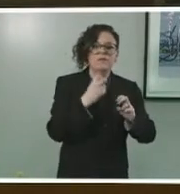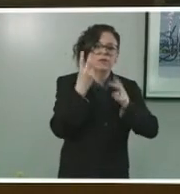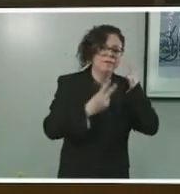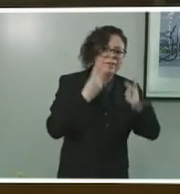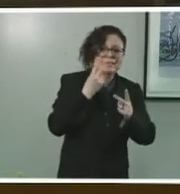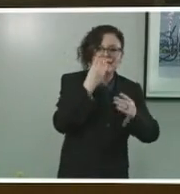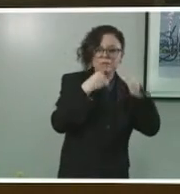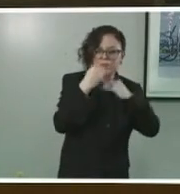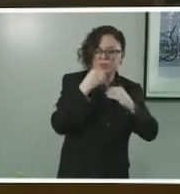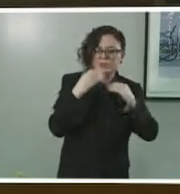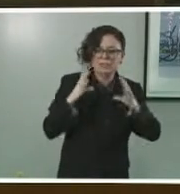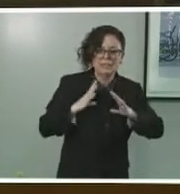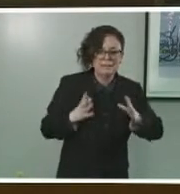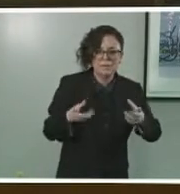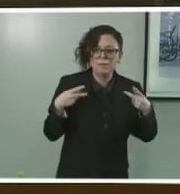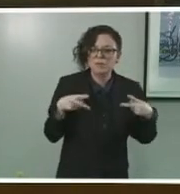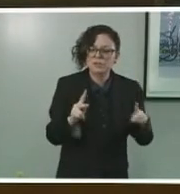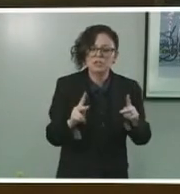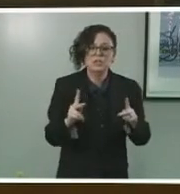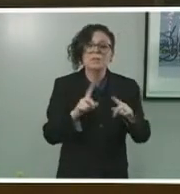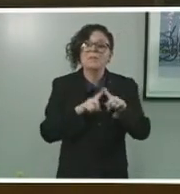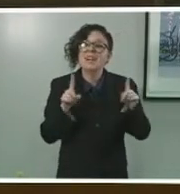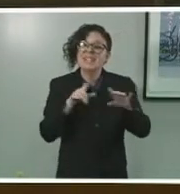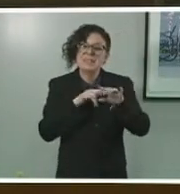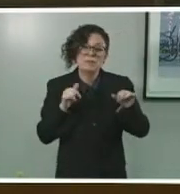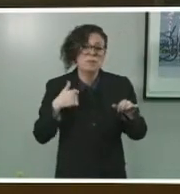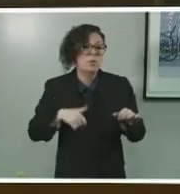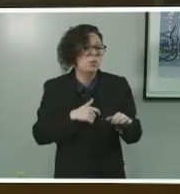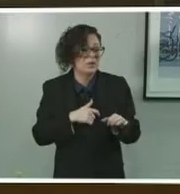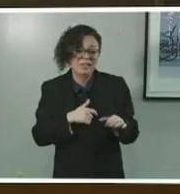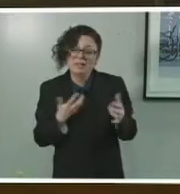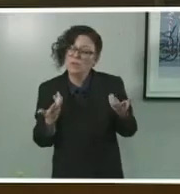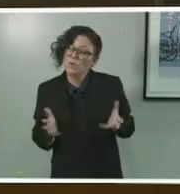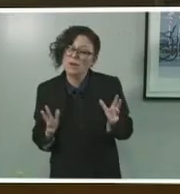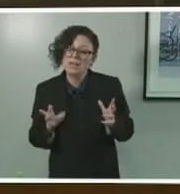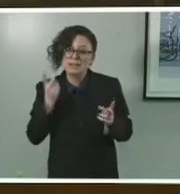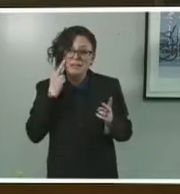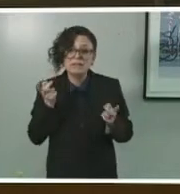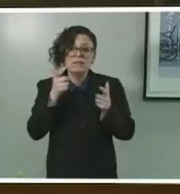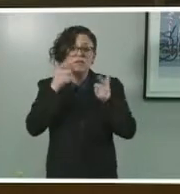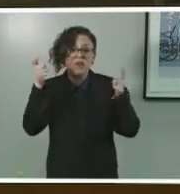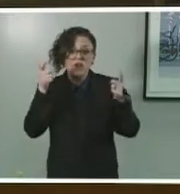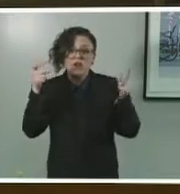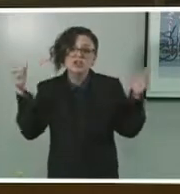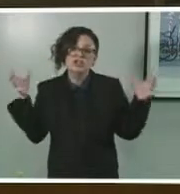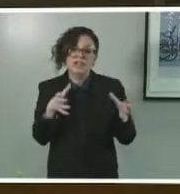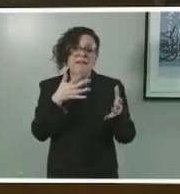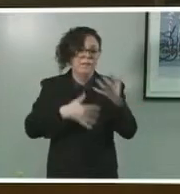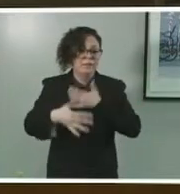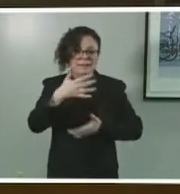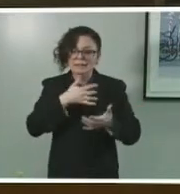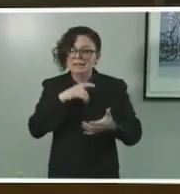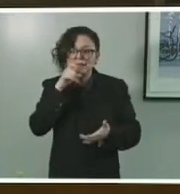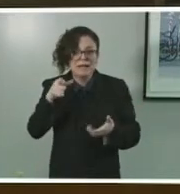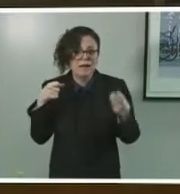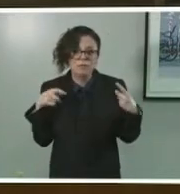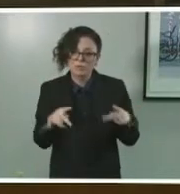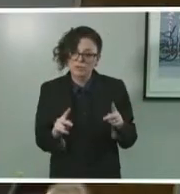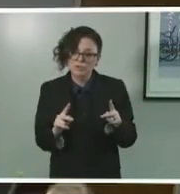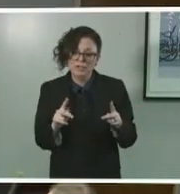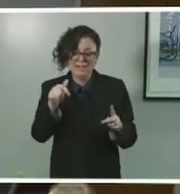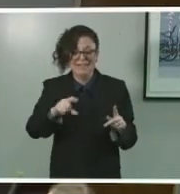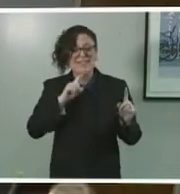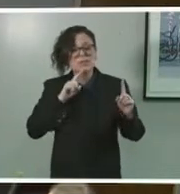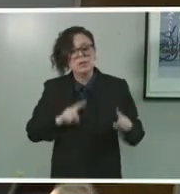permissible. We do not want to encourage the large gatherings, however, and that is not permissible. Right, and we're talking about an order